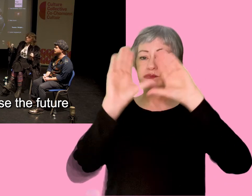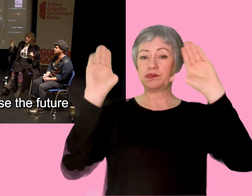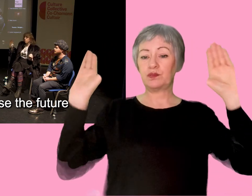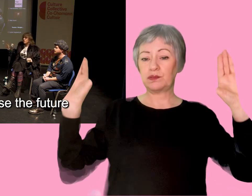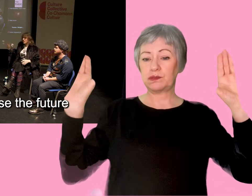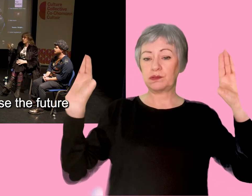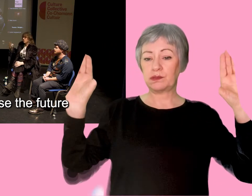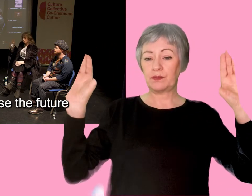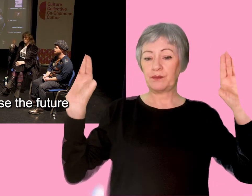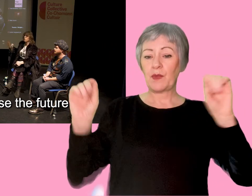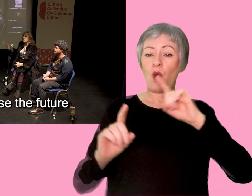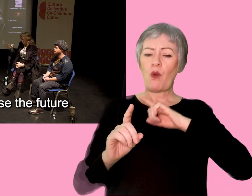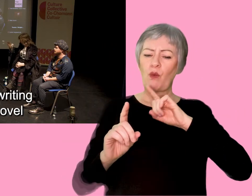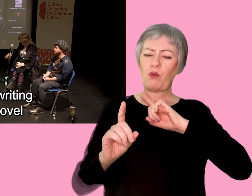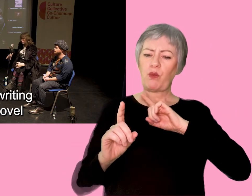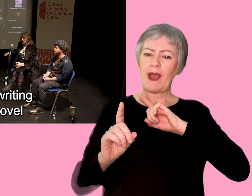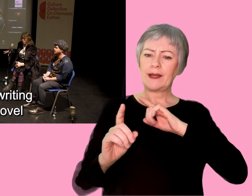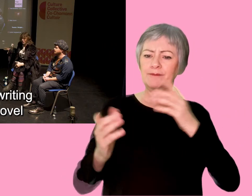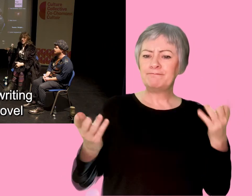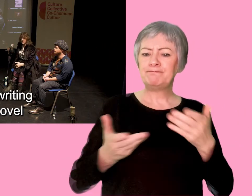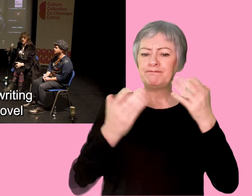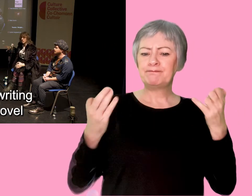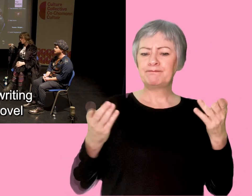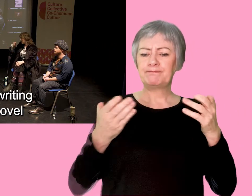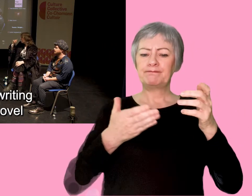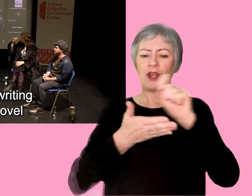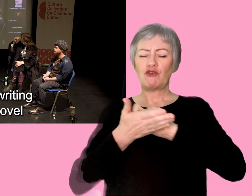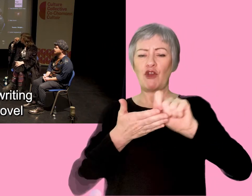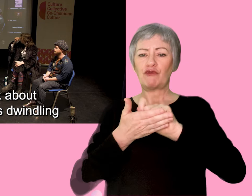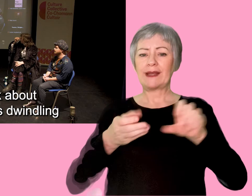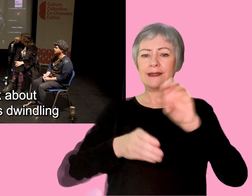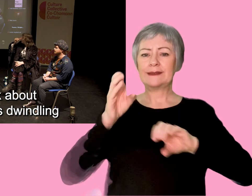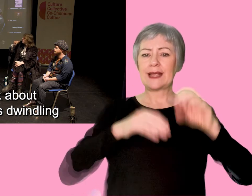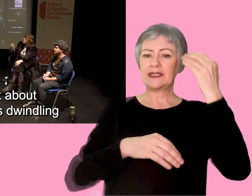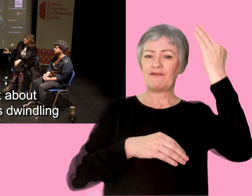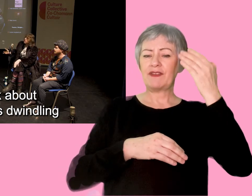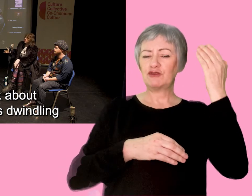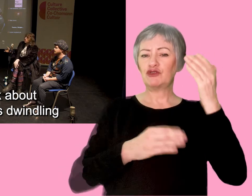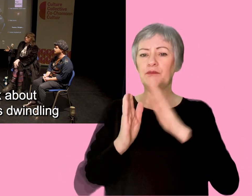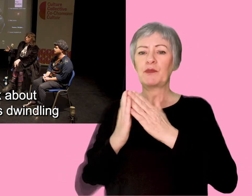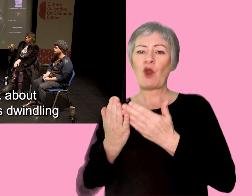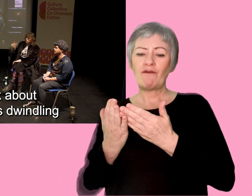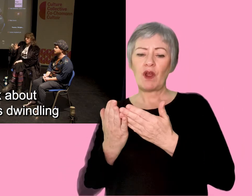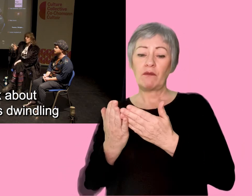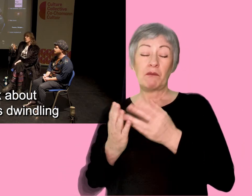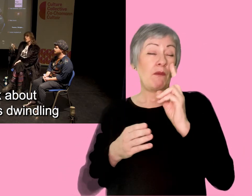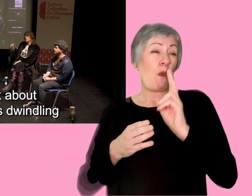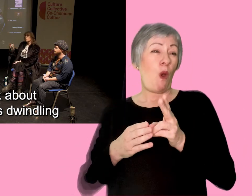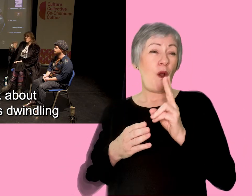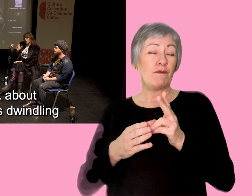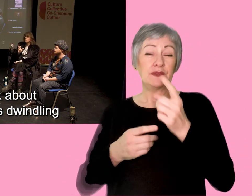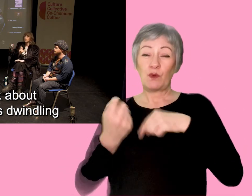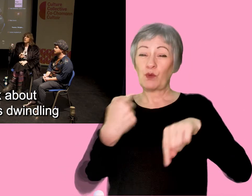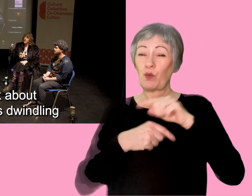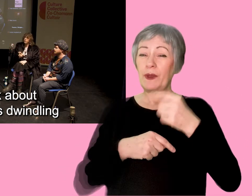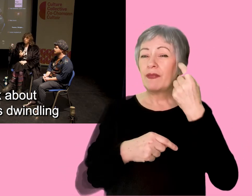I emphasize the future and the reason for writing a science fiction novel is that often we